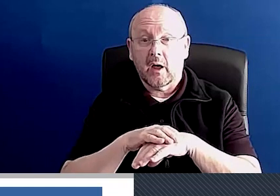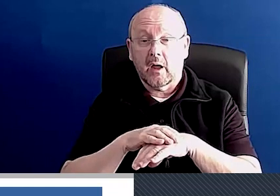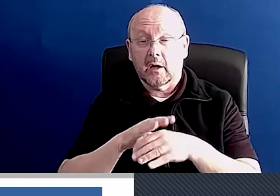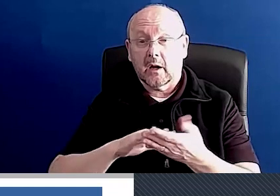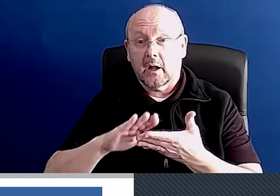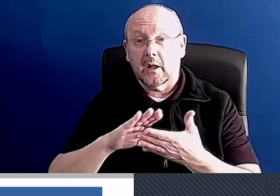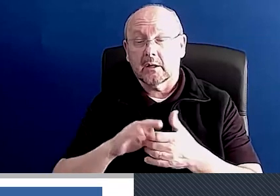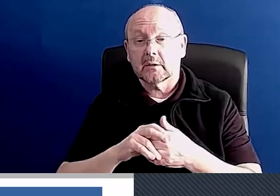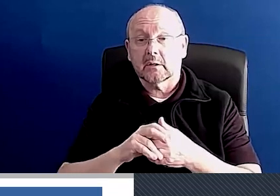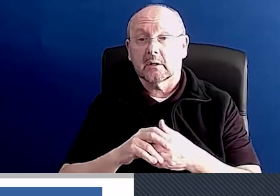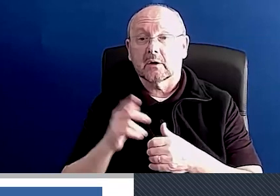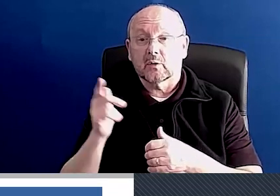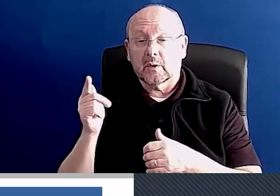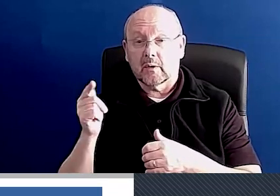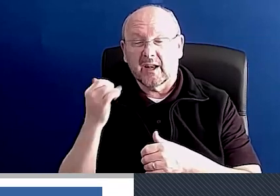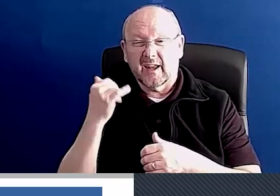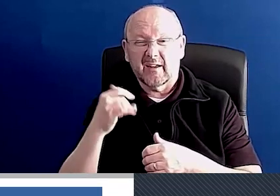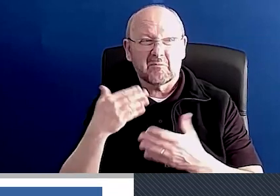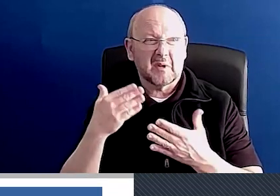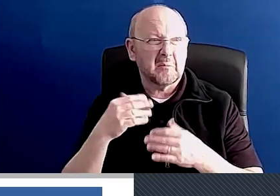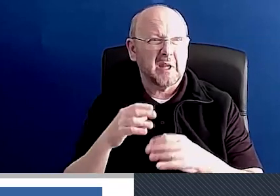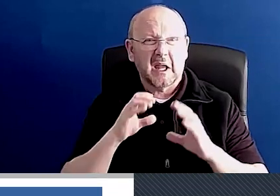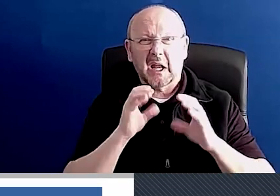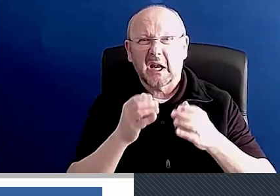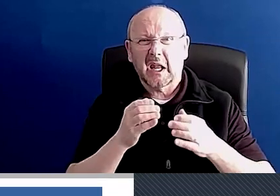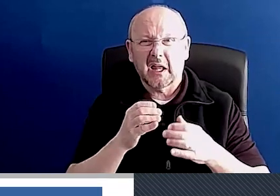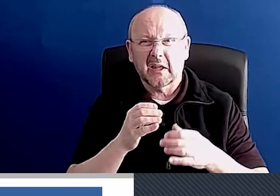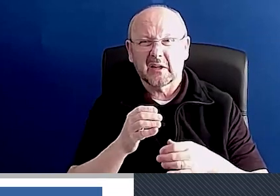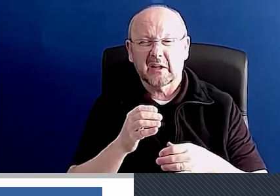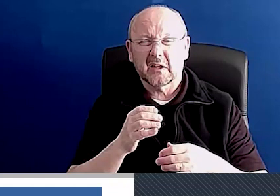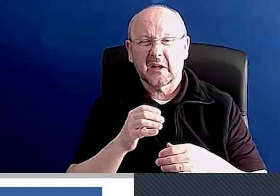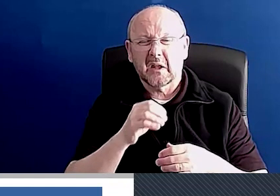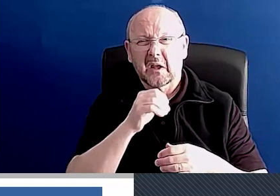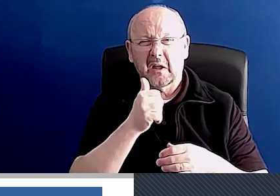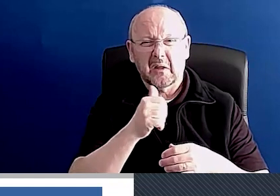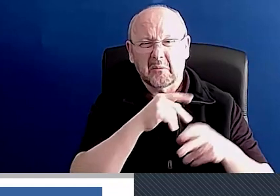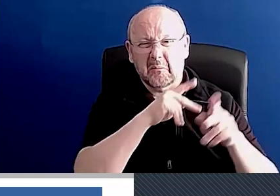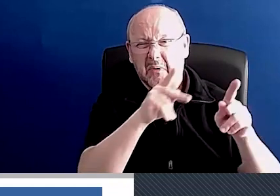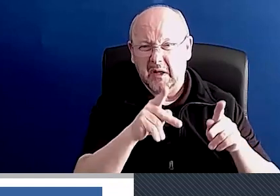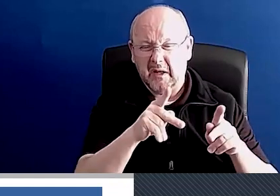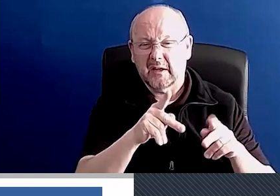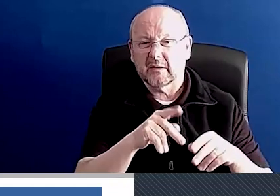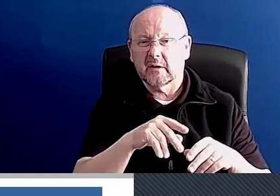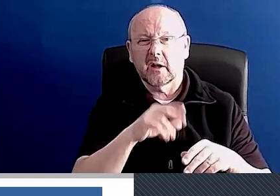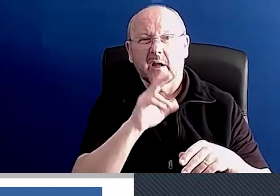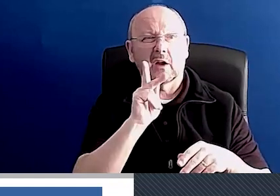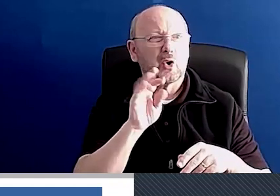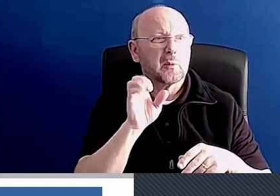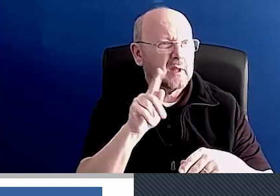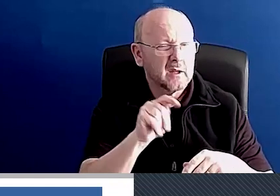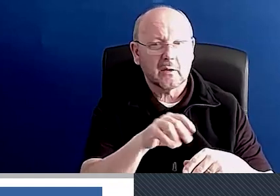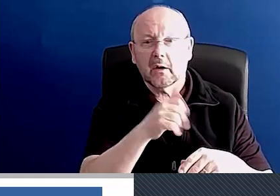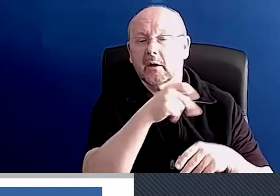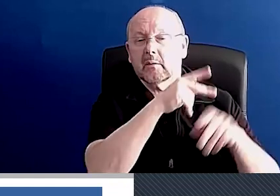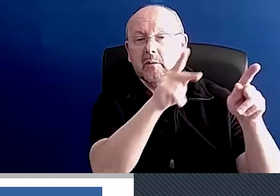$21. If it's off campus, so maybe they're taking a class at Fresno Central Adult School, out in Kerman, wherever we may be,